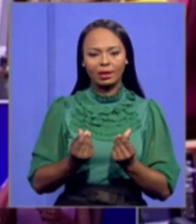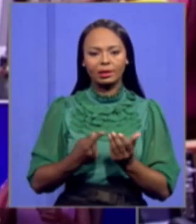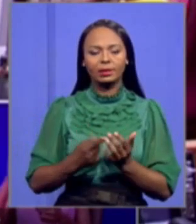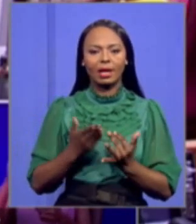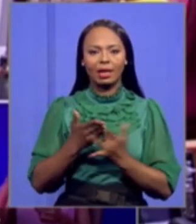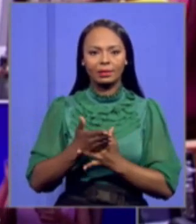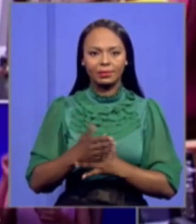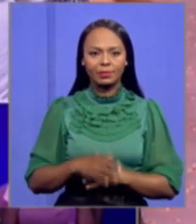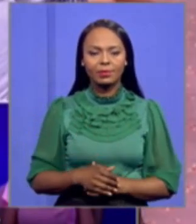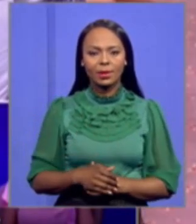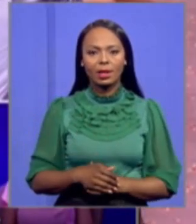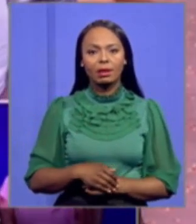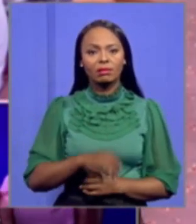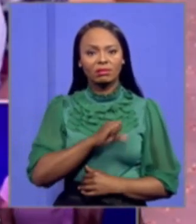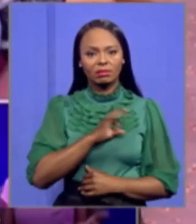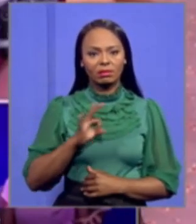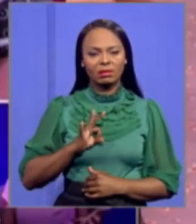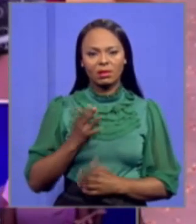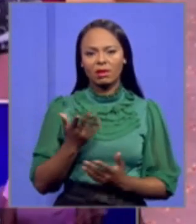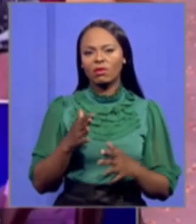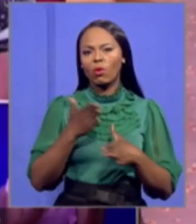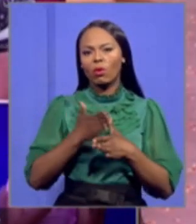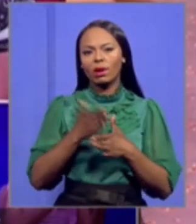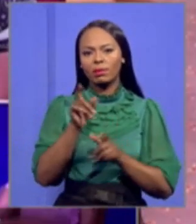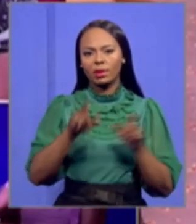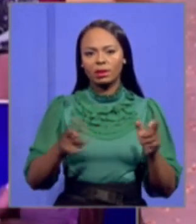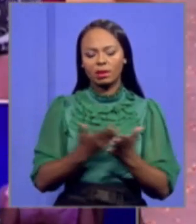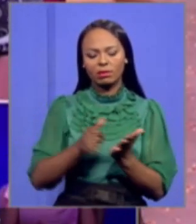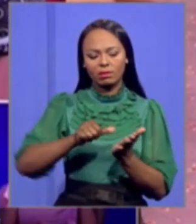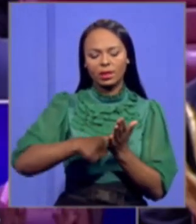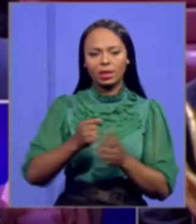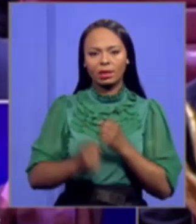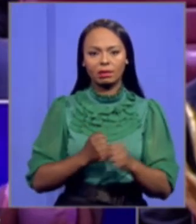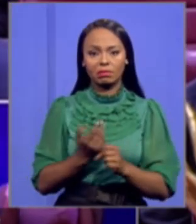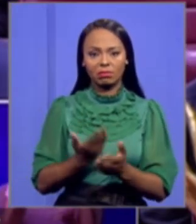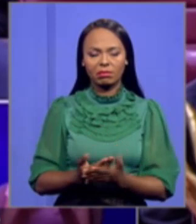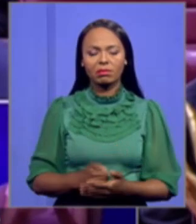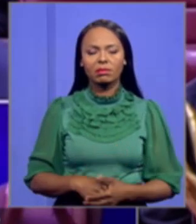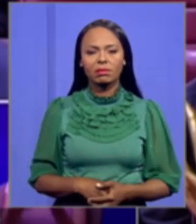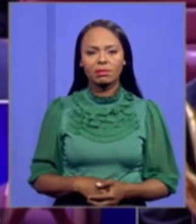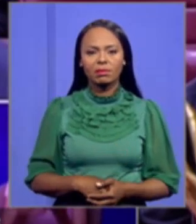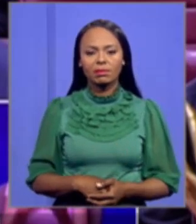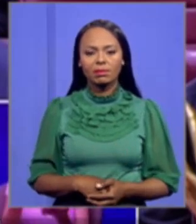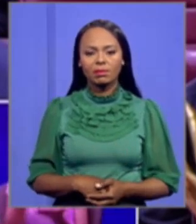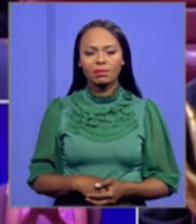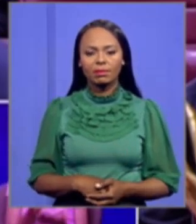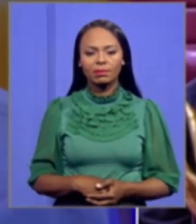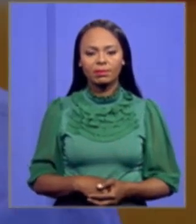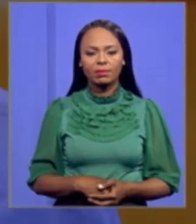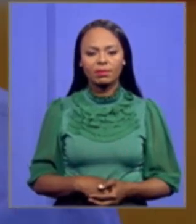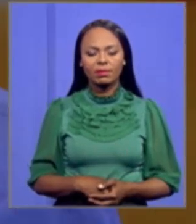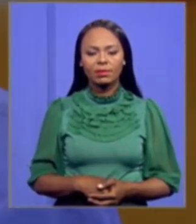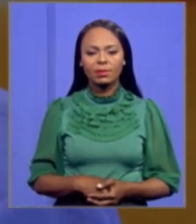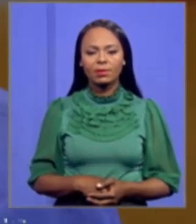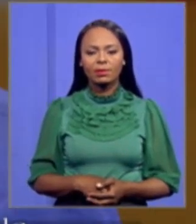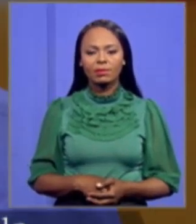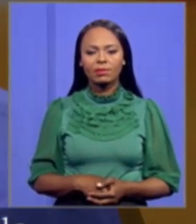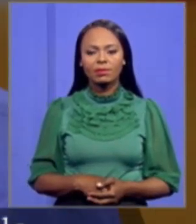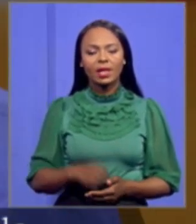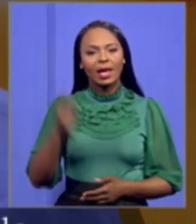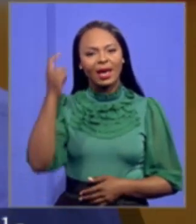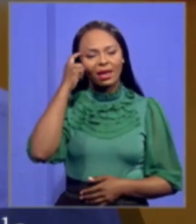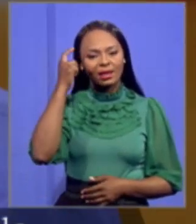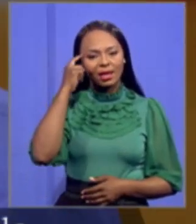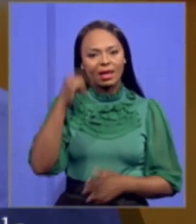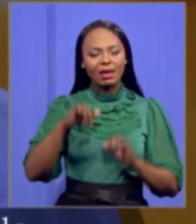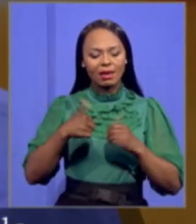Basebetsi ba kana ba dumellwa ho ntsha bonyane ditjheleteng tsa bona tsa di-pension selemong se tlang. I think we lost the game